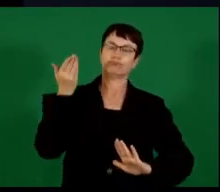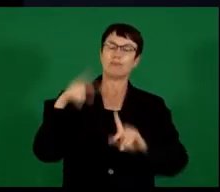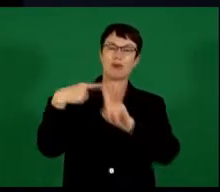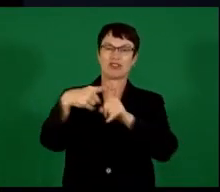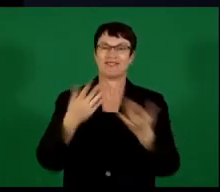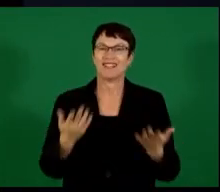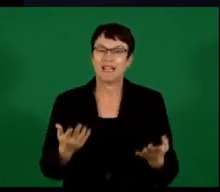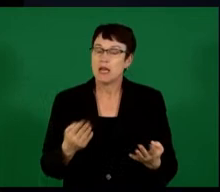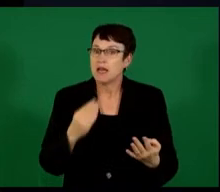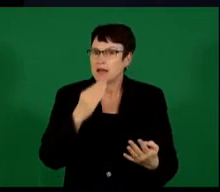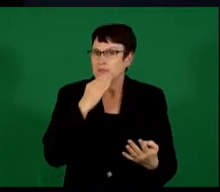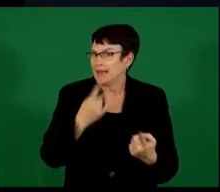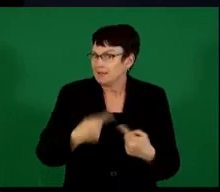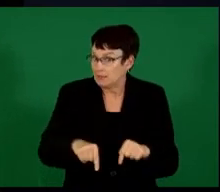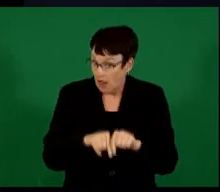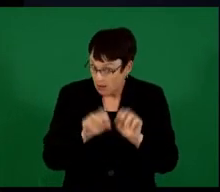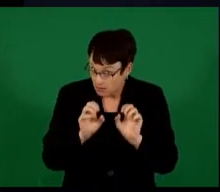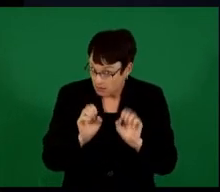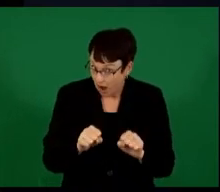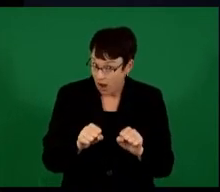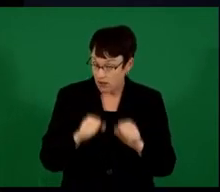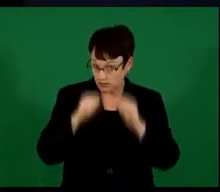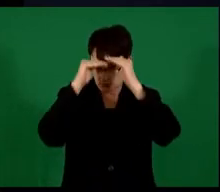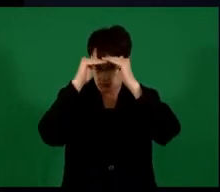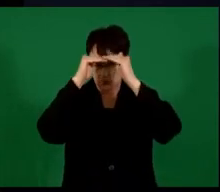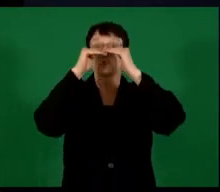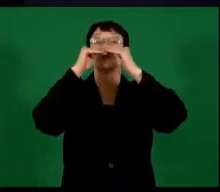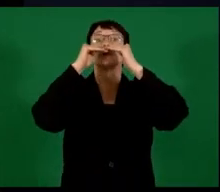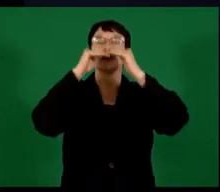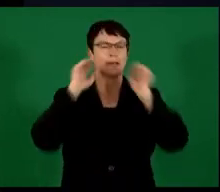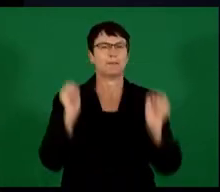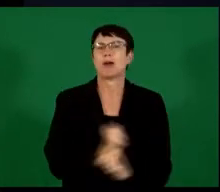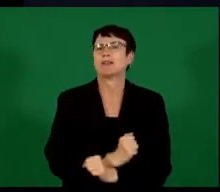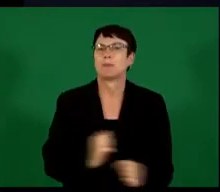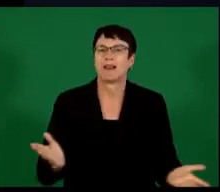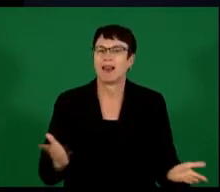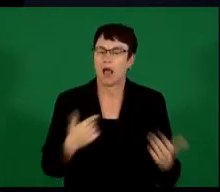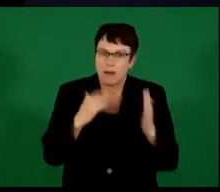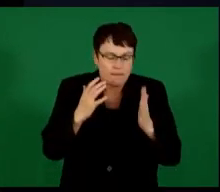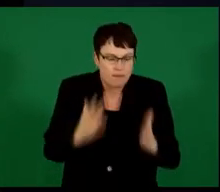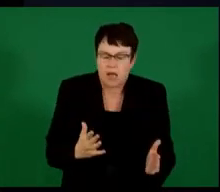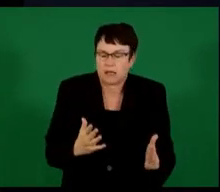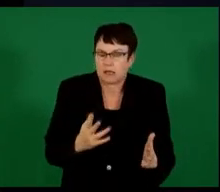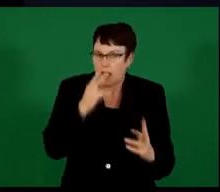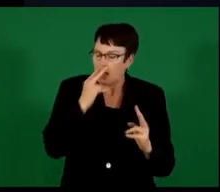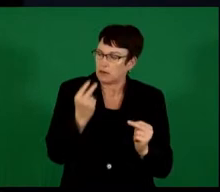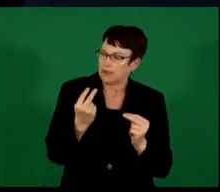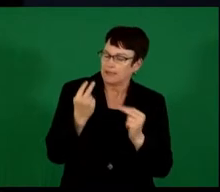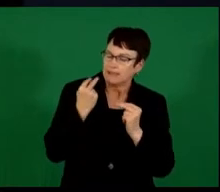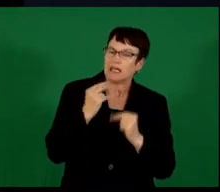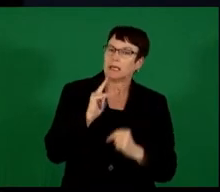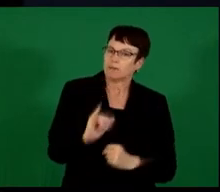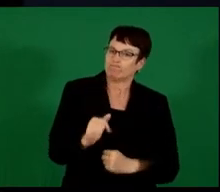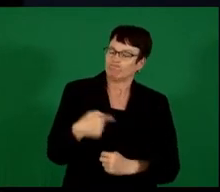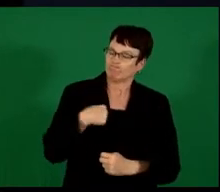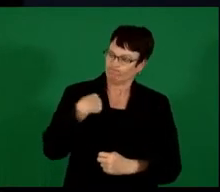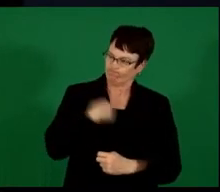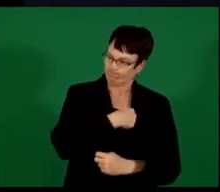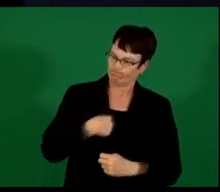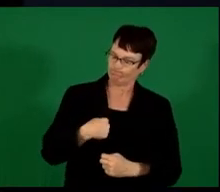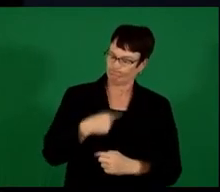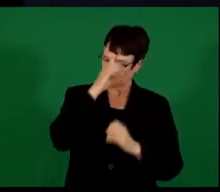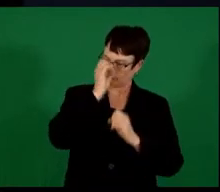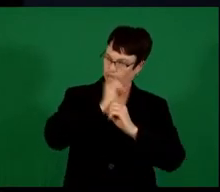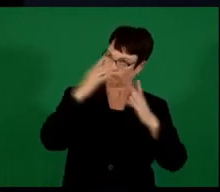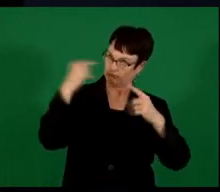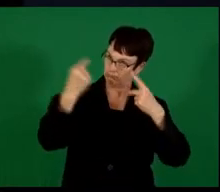good way for us to account for it, except to look back and try to understand what kind of errors we made in understanding